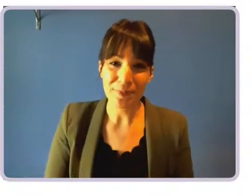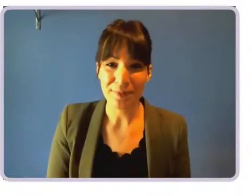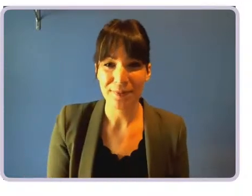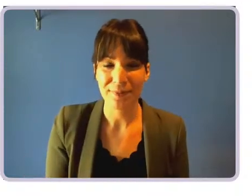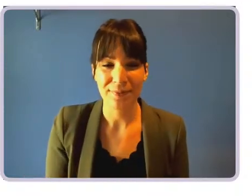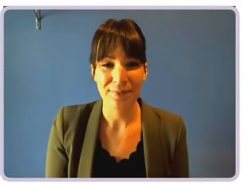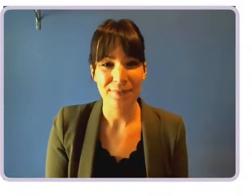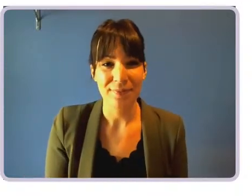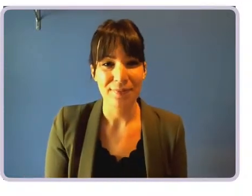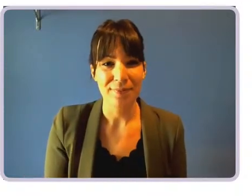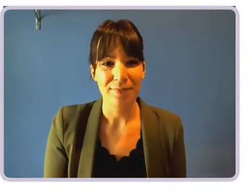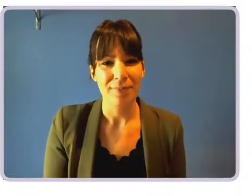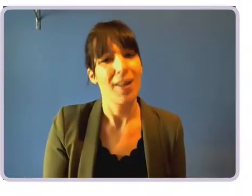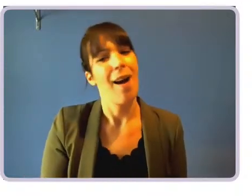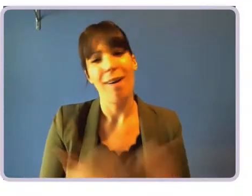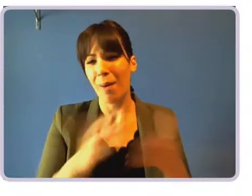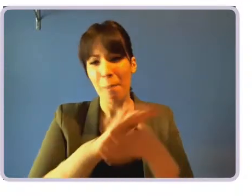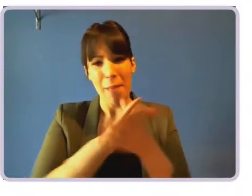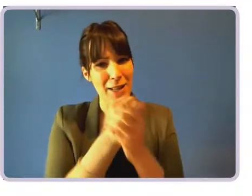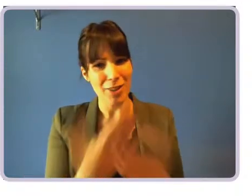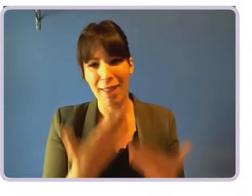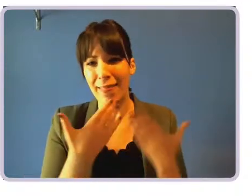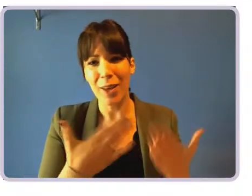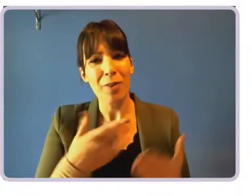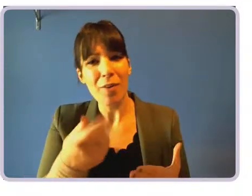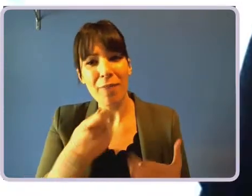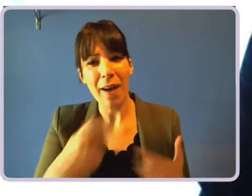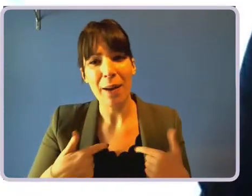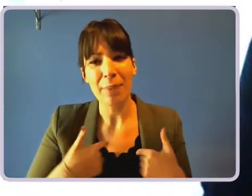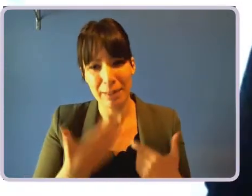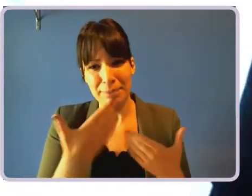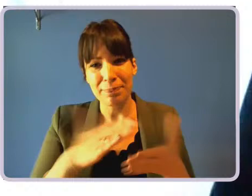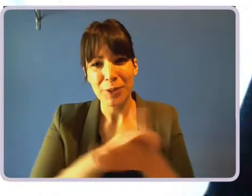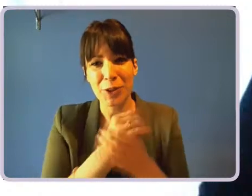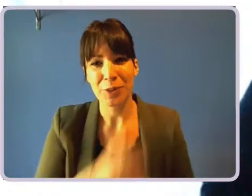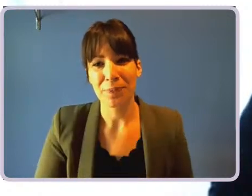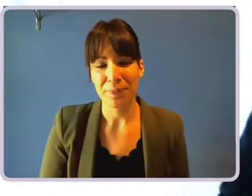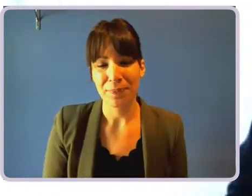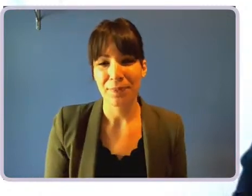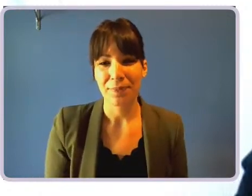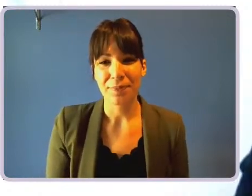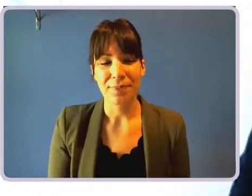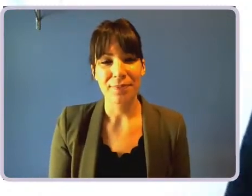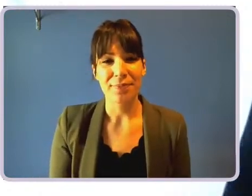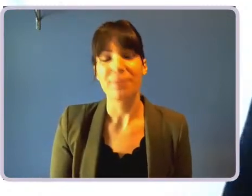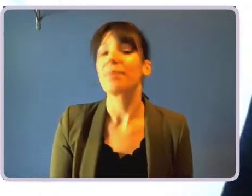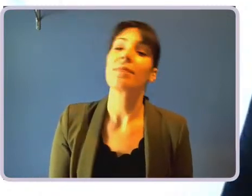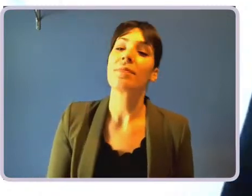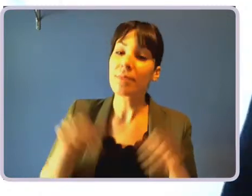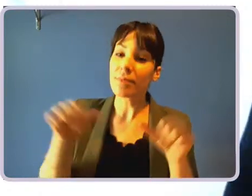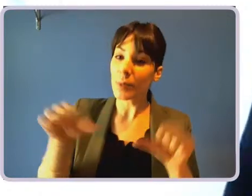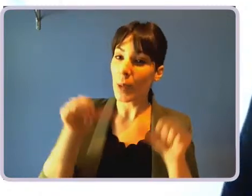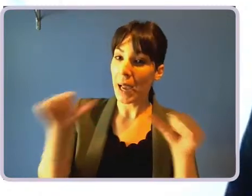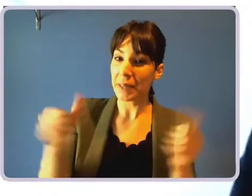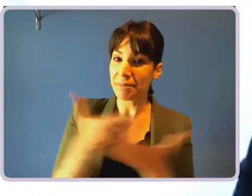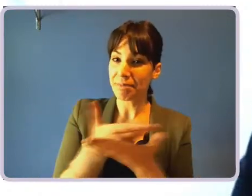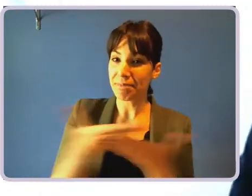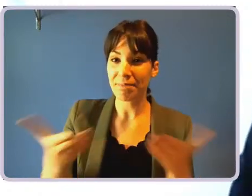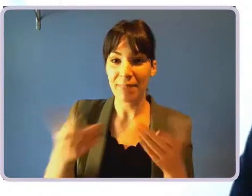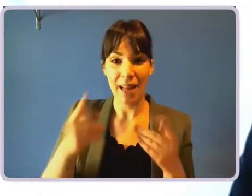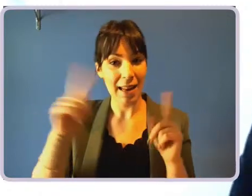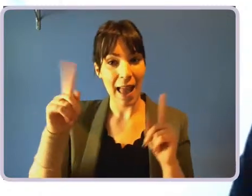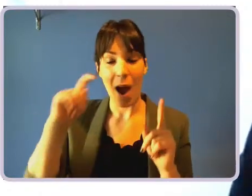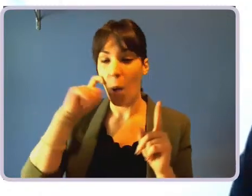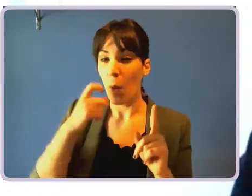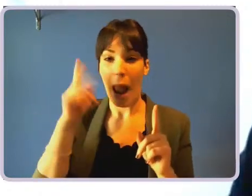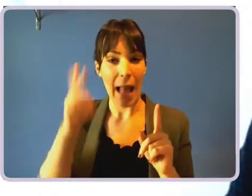It's an absolute pleasure. Thanks so much for having me. I appreciate it. Thank you. Okay, everybody, we're about to head off to another stretch